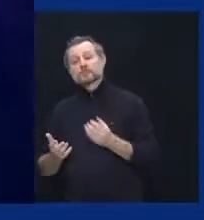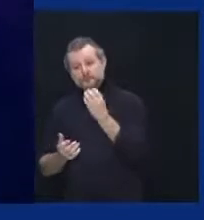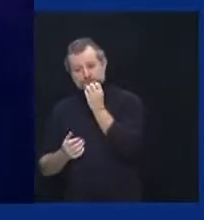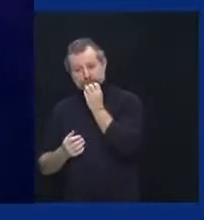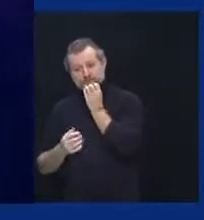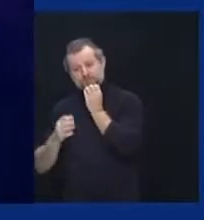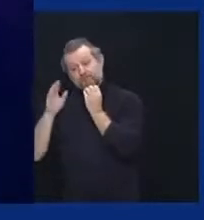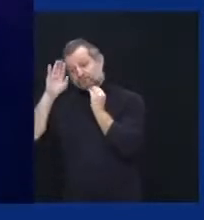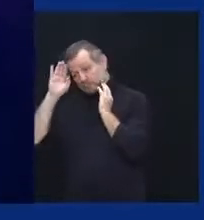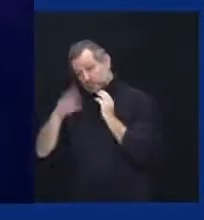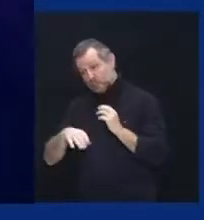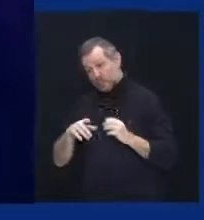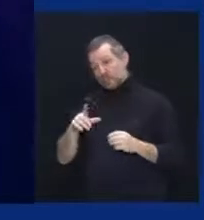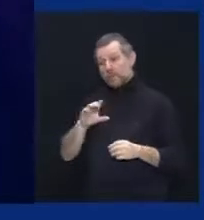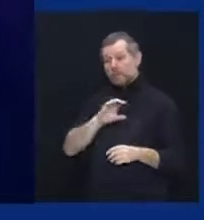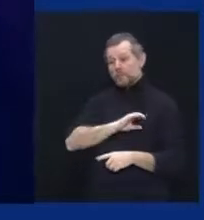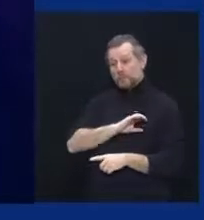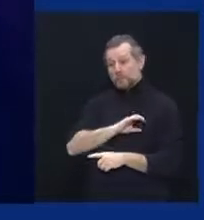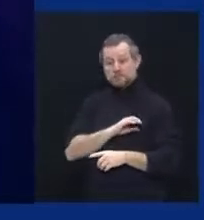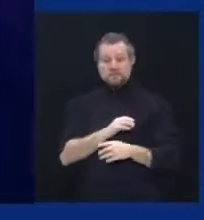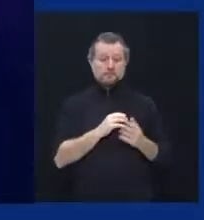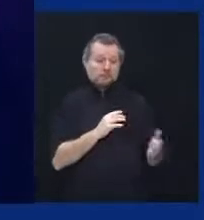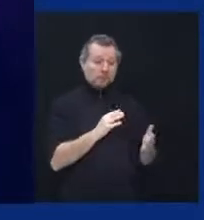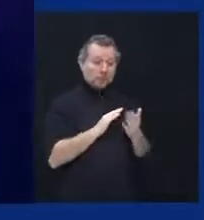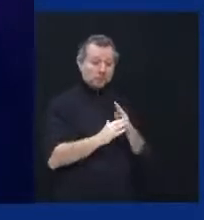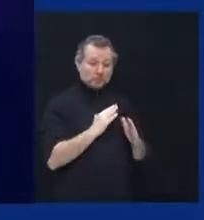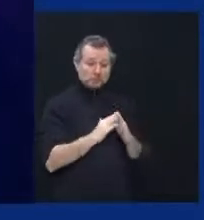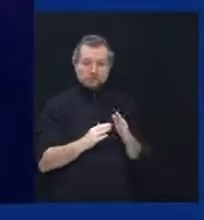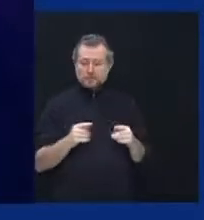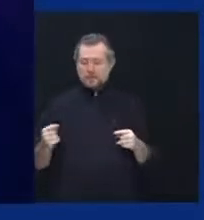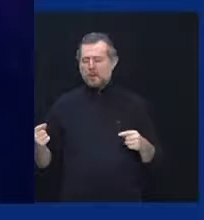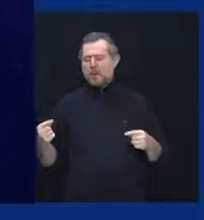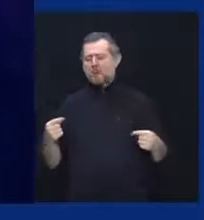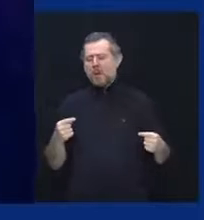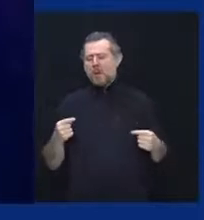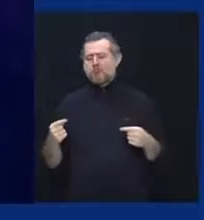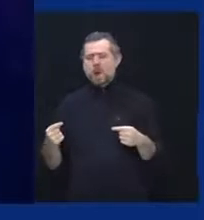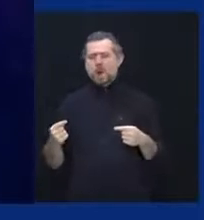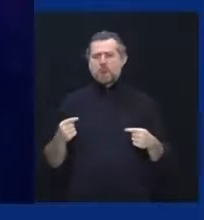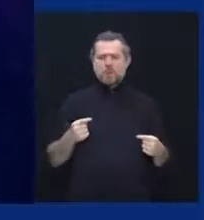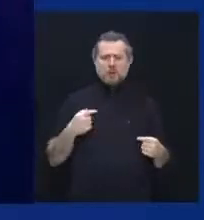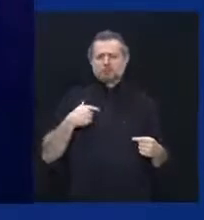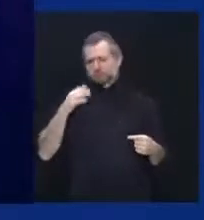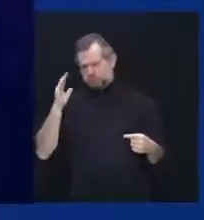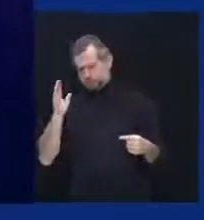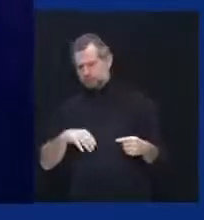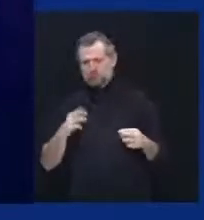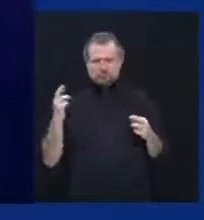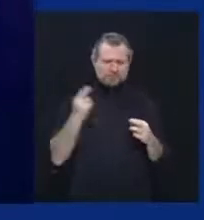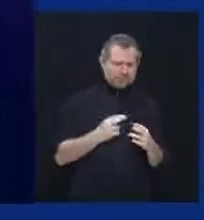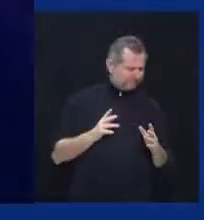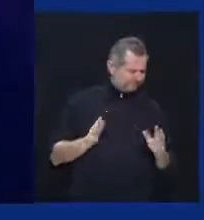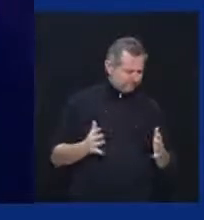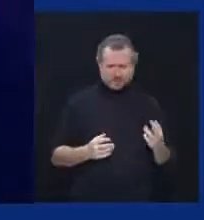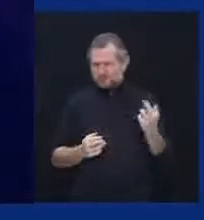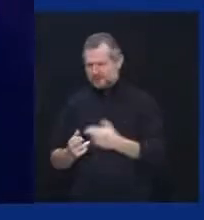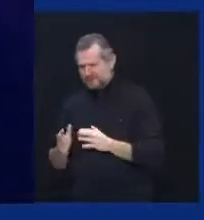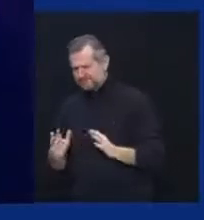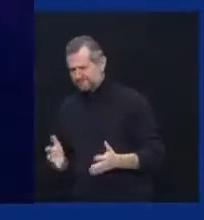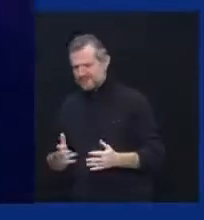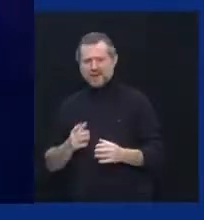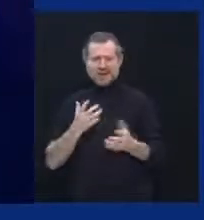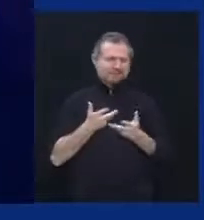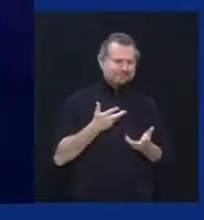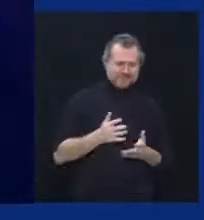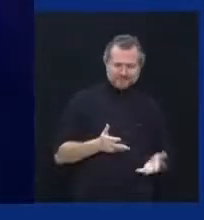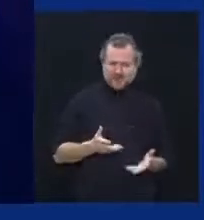tension between police and certain members of the community, loss of trust, loss of respect. That's been true for over a